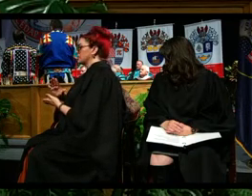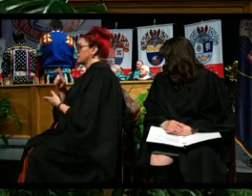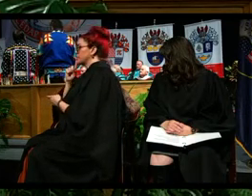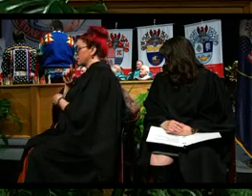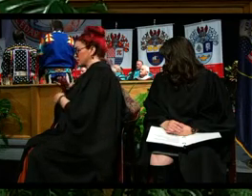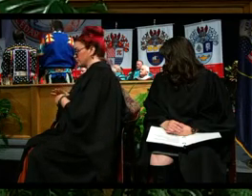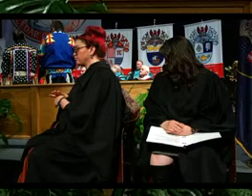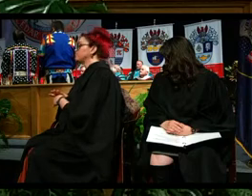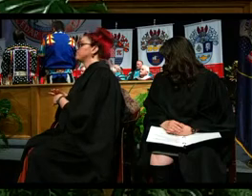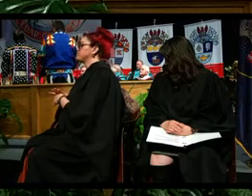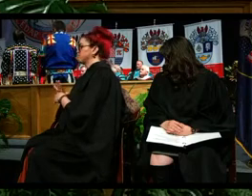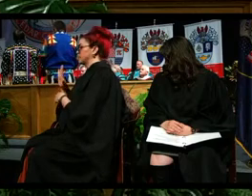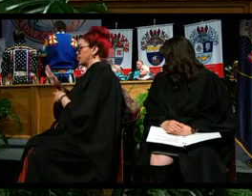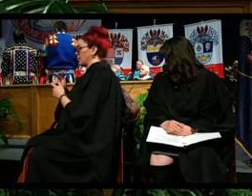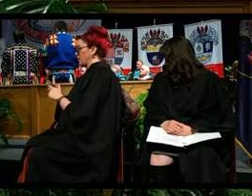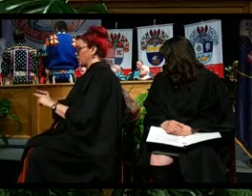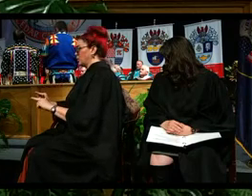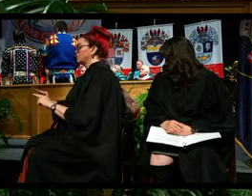Tepatam Shinawanga,